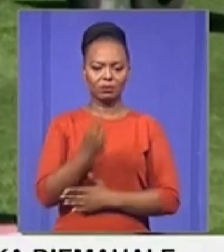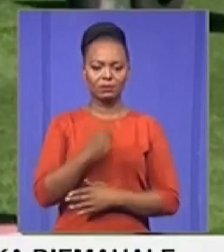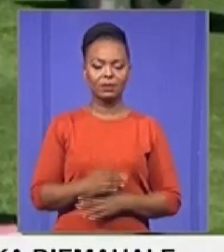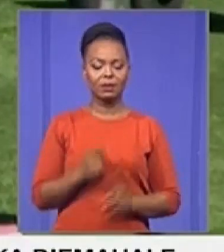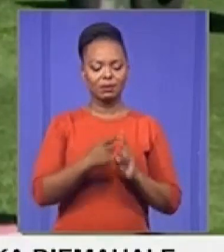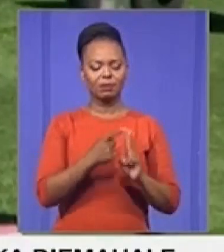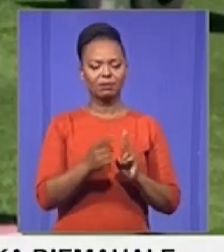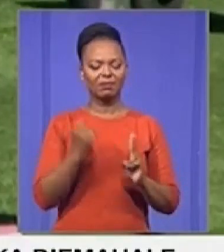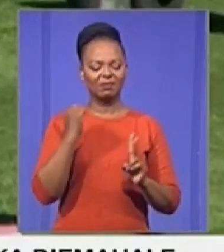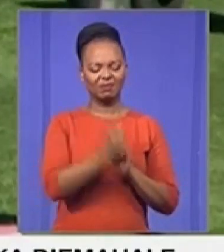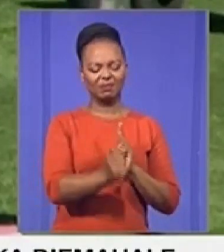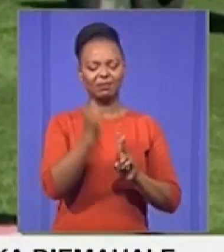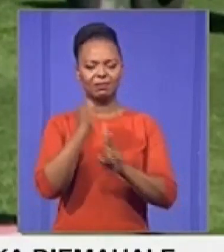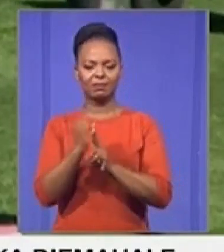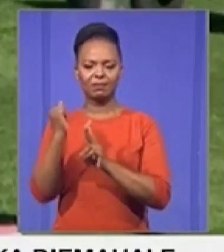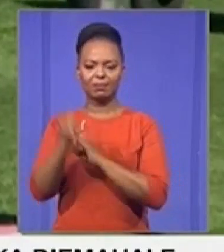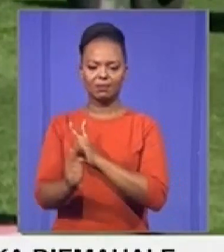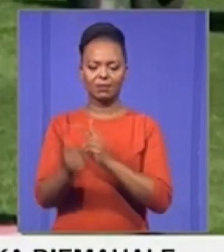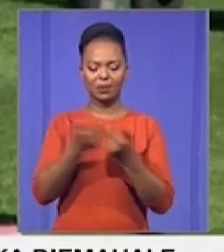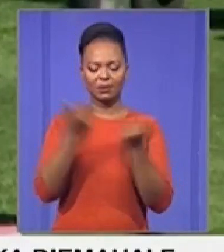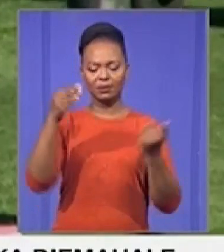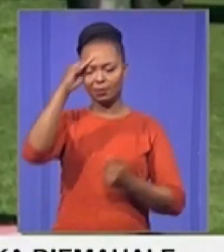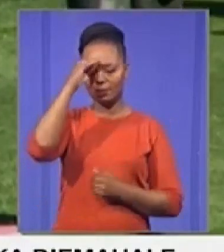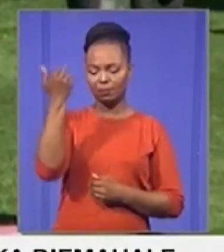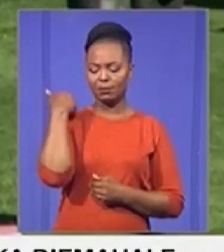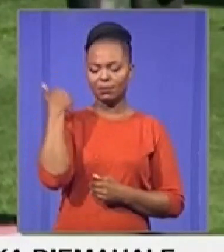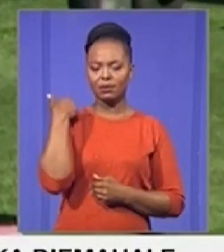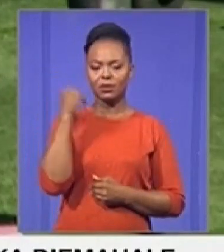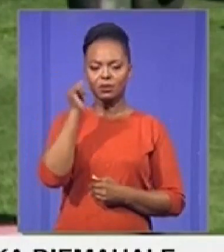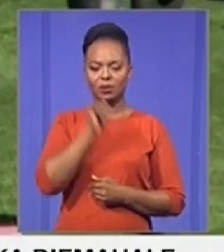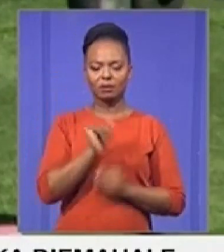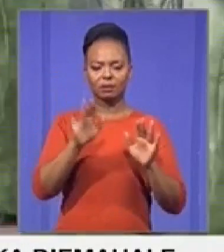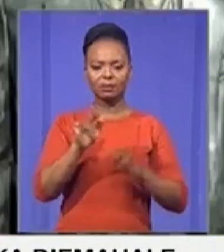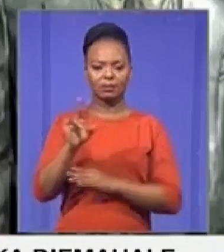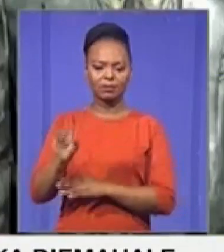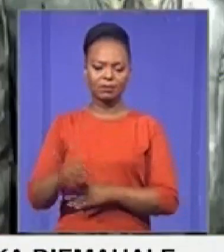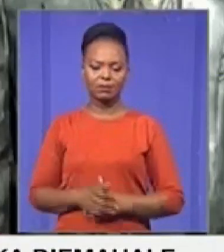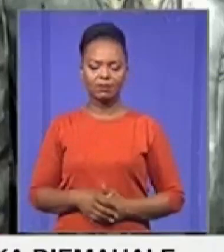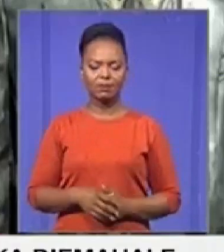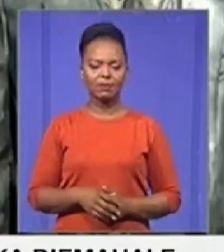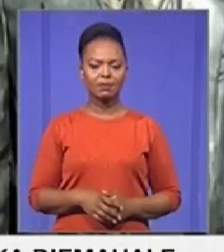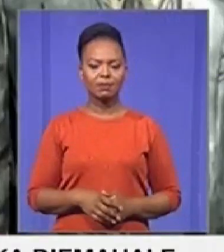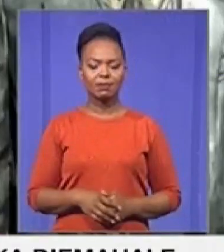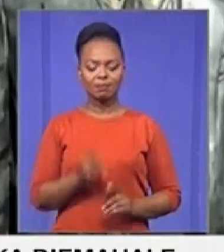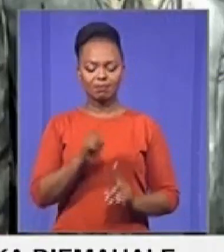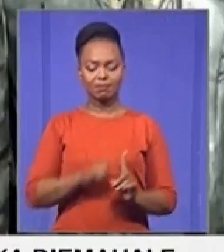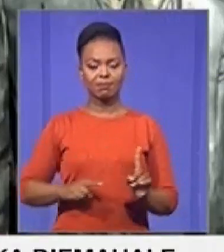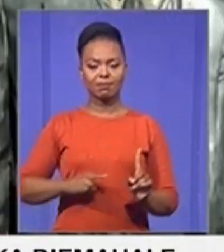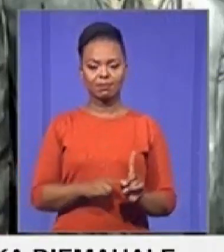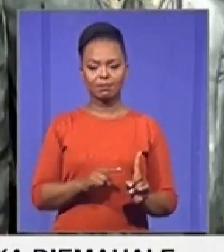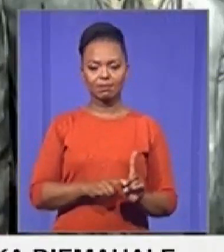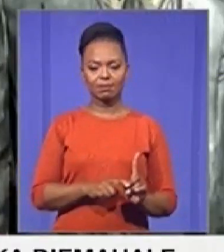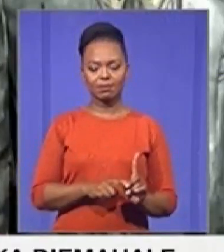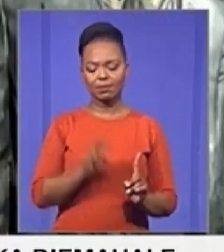bobedi ba ile ba bolawa ke mapolesa apartheid mathwasong a dilemo tsa bo 1980. Griffith Mqenge, he was